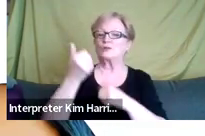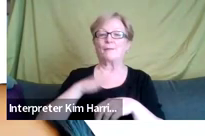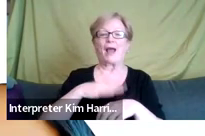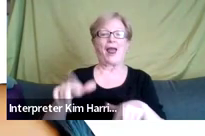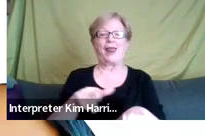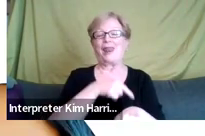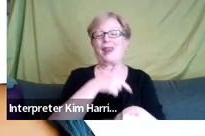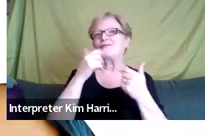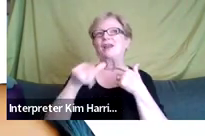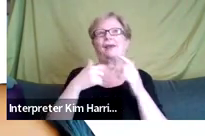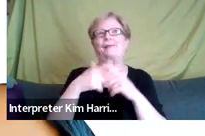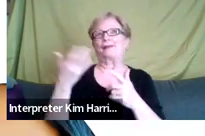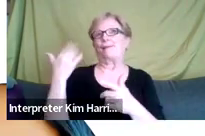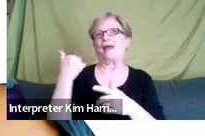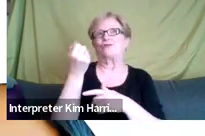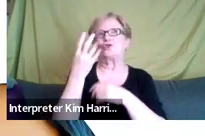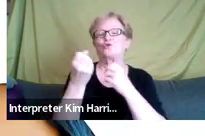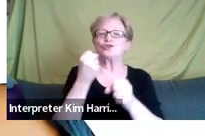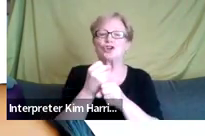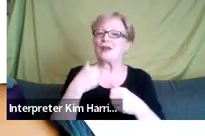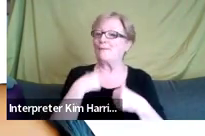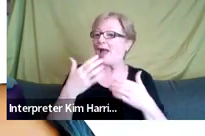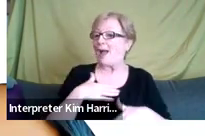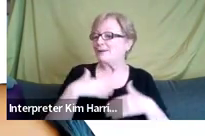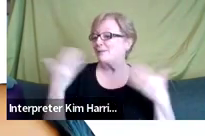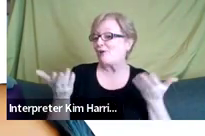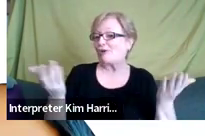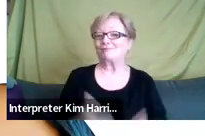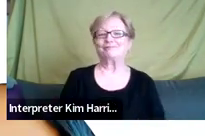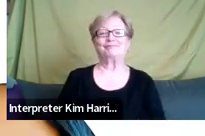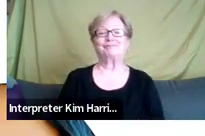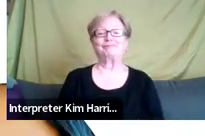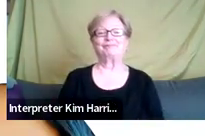few years, and I am happy to be here.